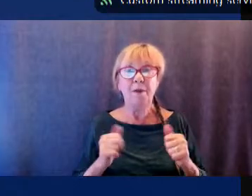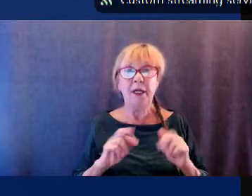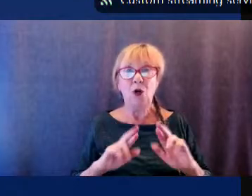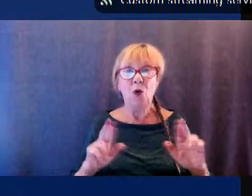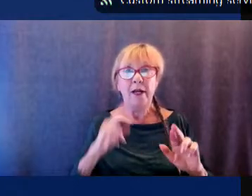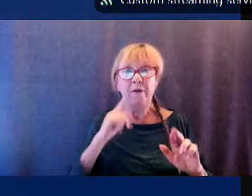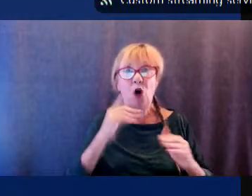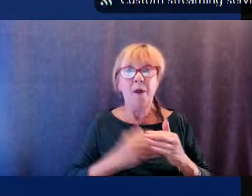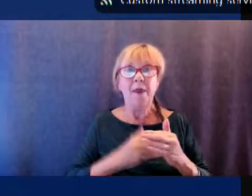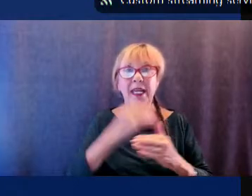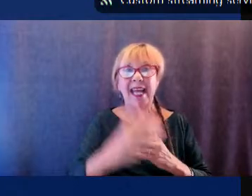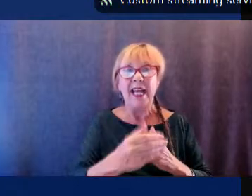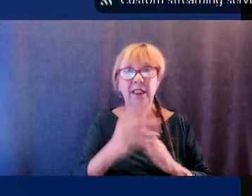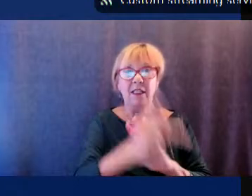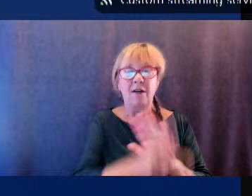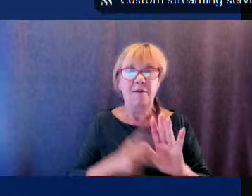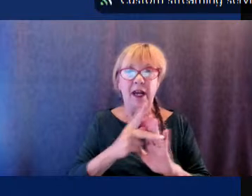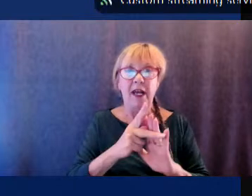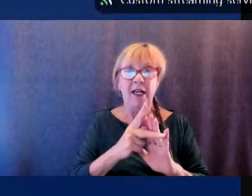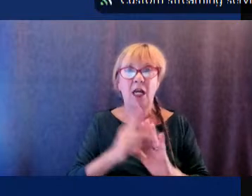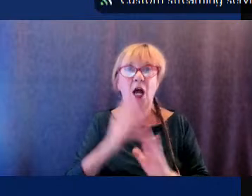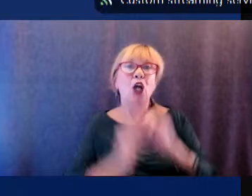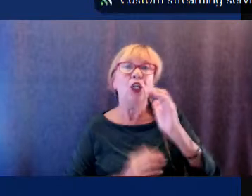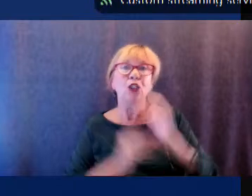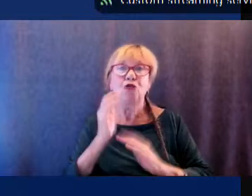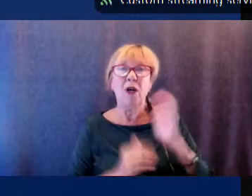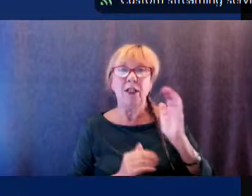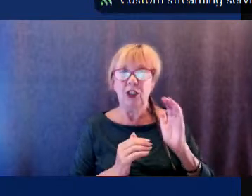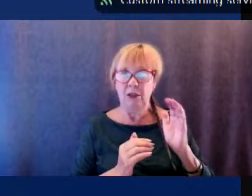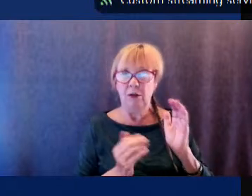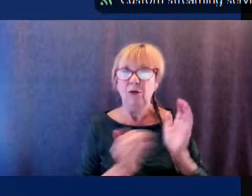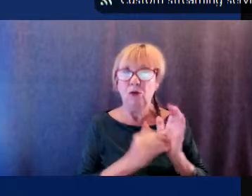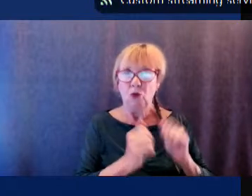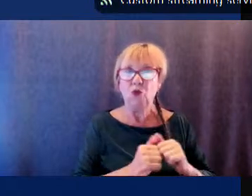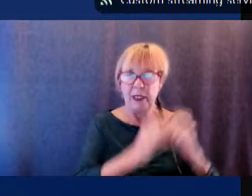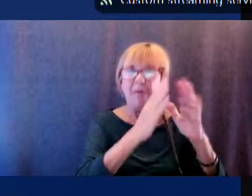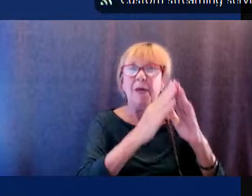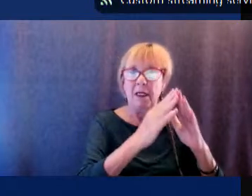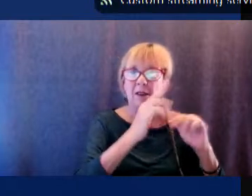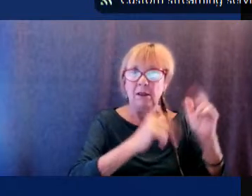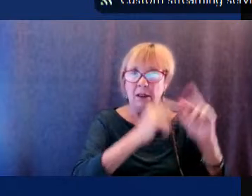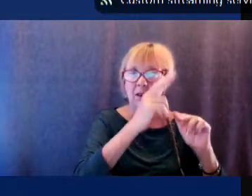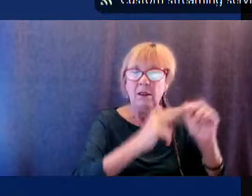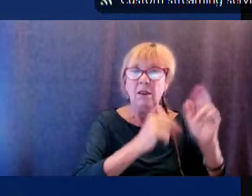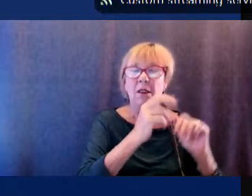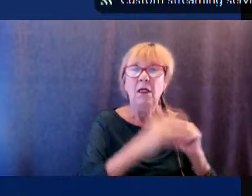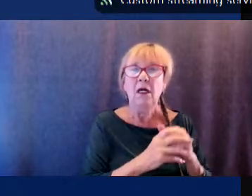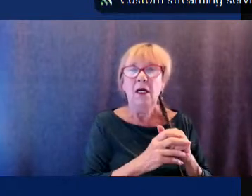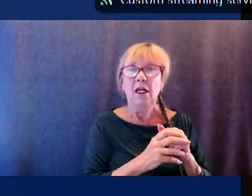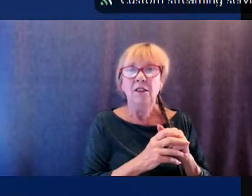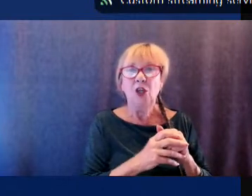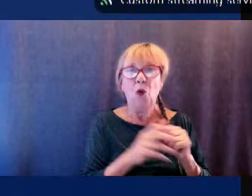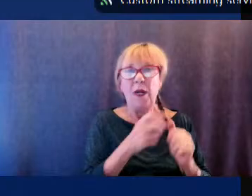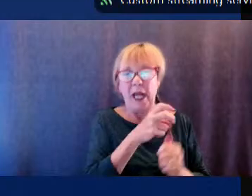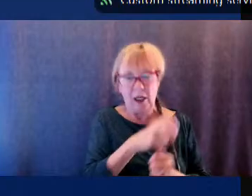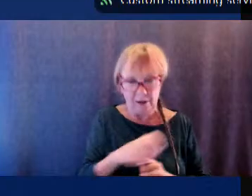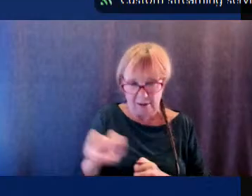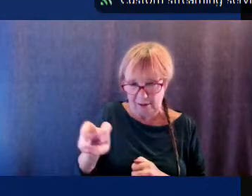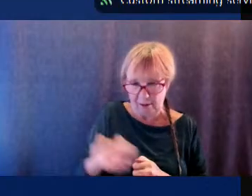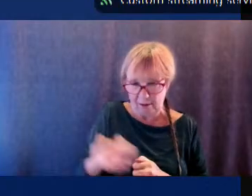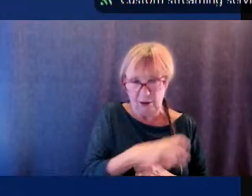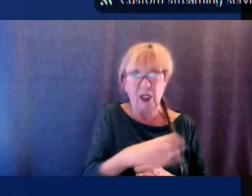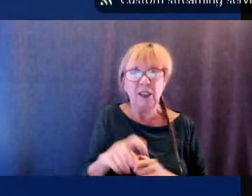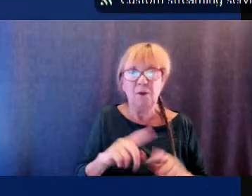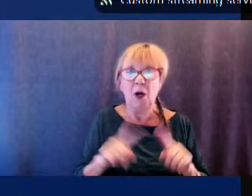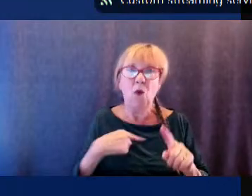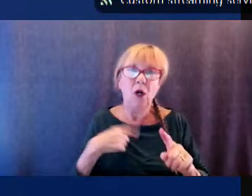construction and rebuild. We're in the process of kind of transitioning between one phase to the next. but we are strategizing in ways we can be